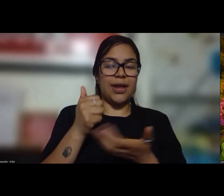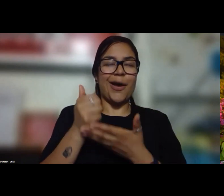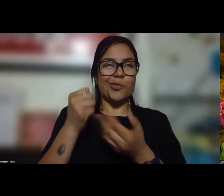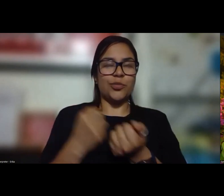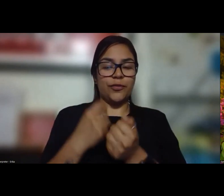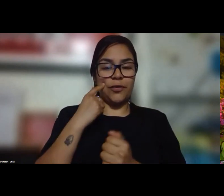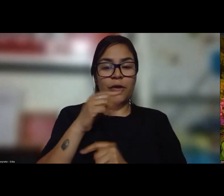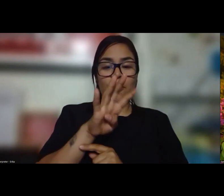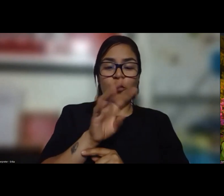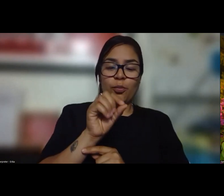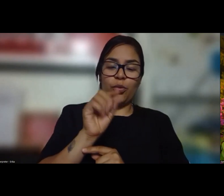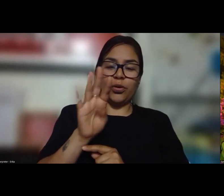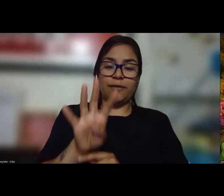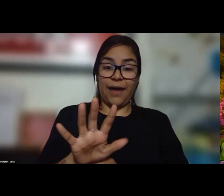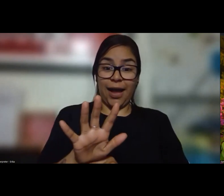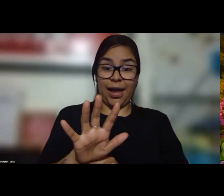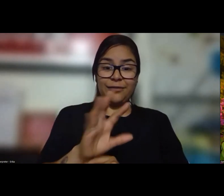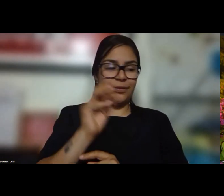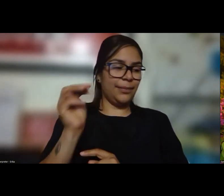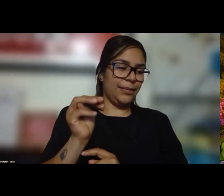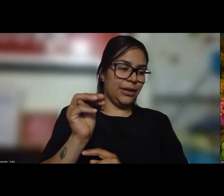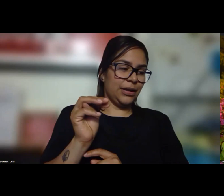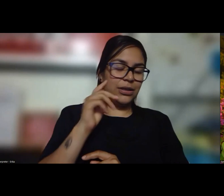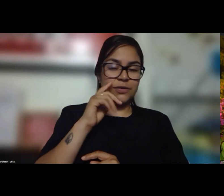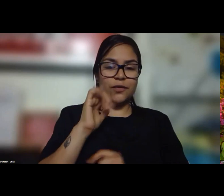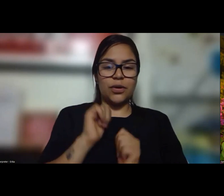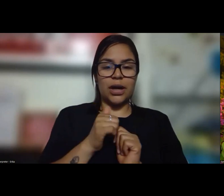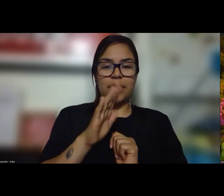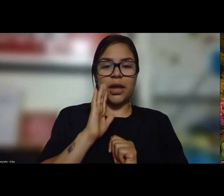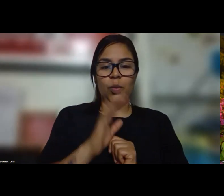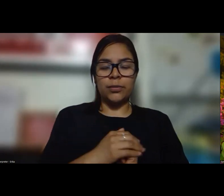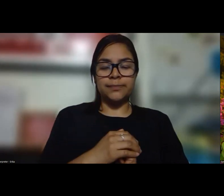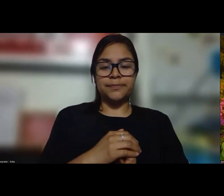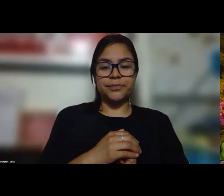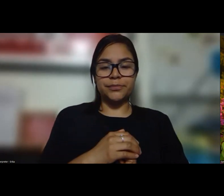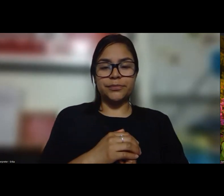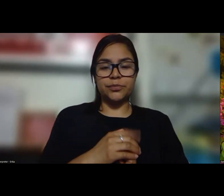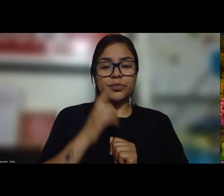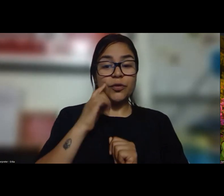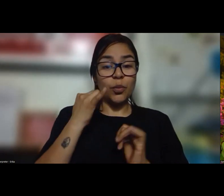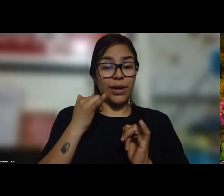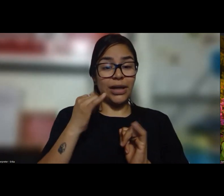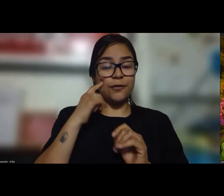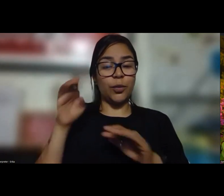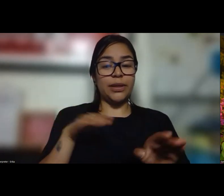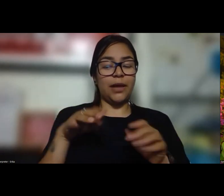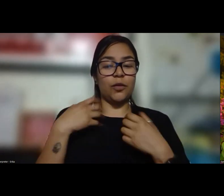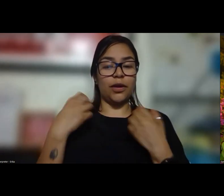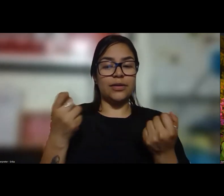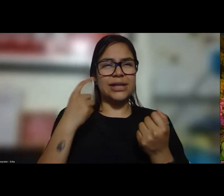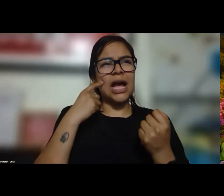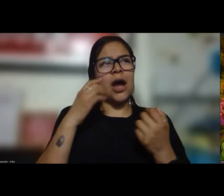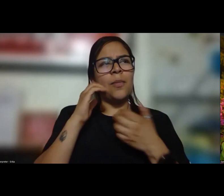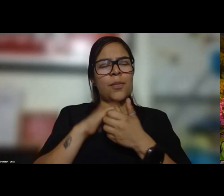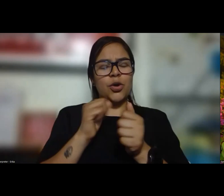the continued operation of a behavioral health warm line, which is, right now our partner is in San